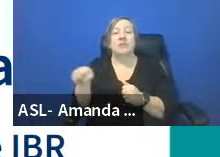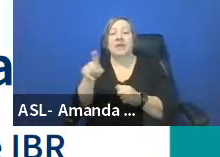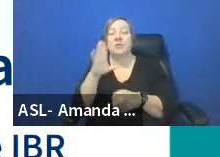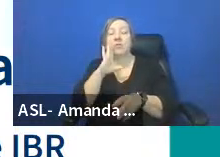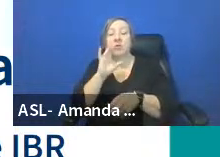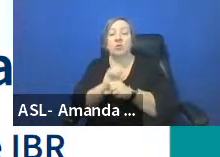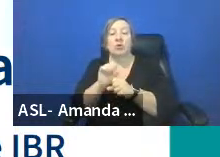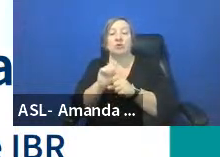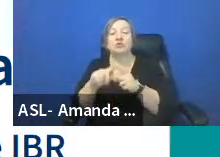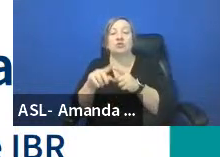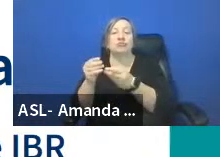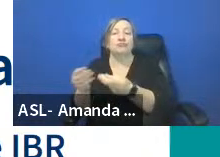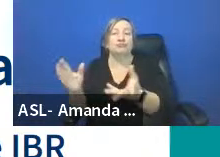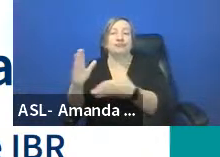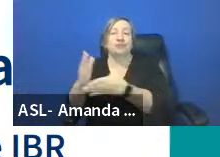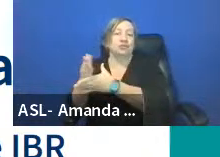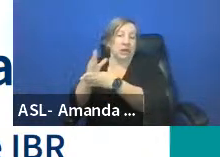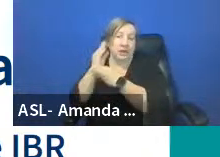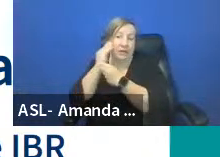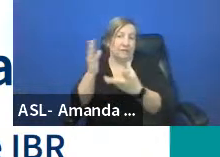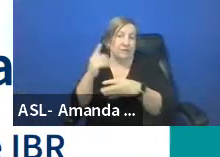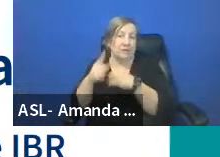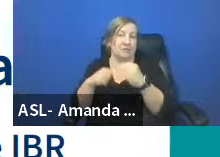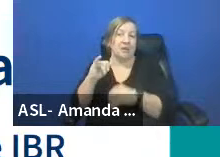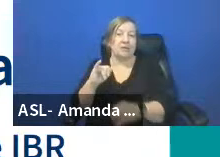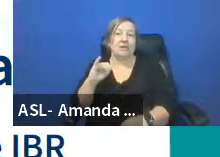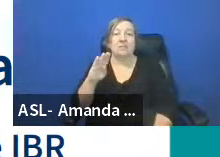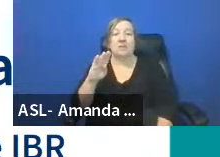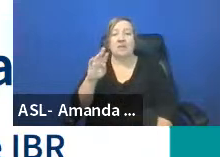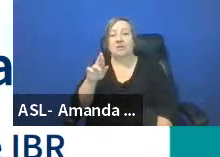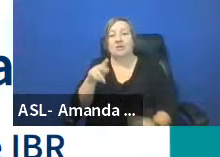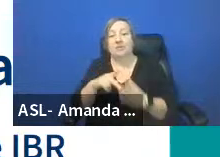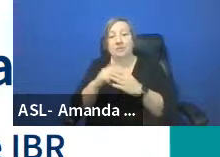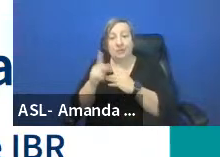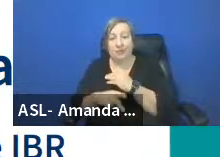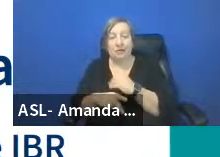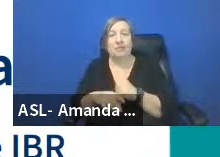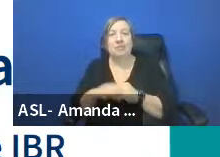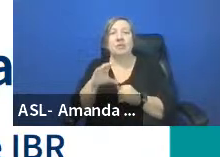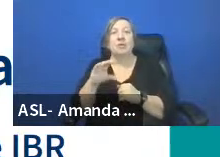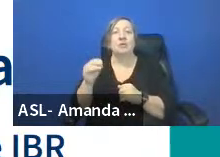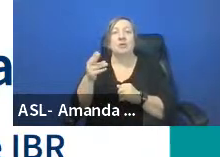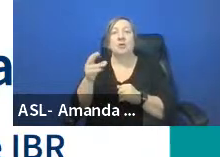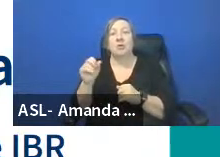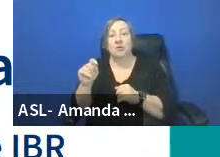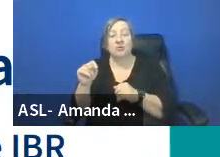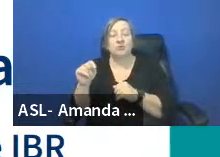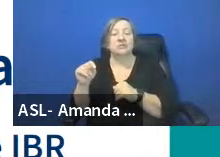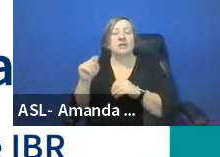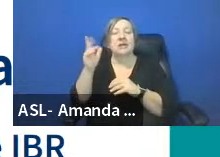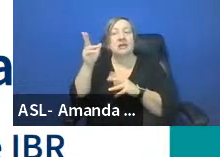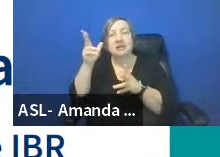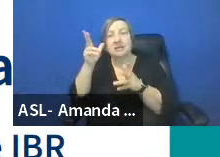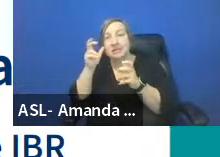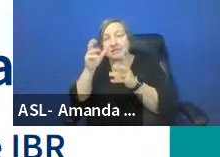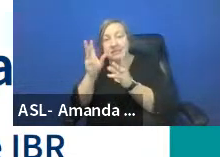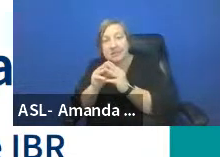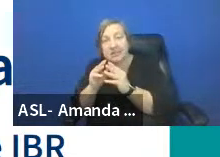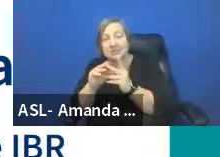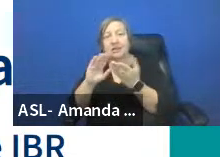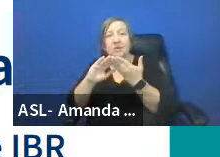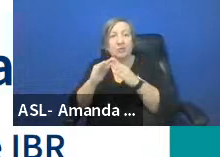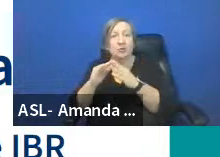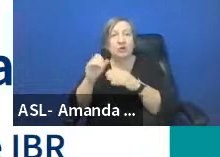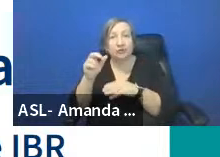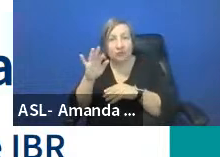to distribute information related to the IBR program, co-host listening sessions and community forums and